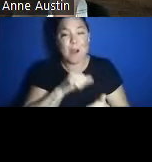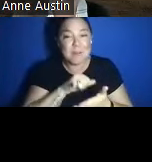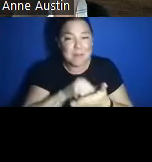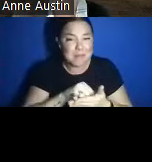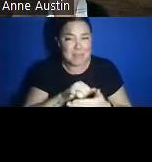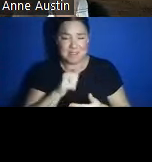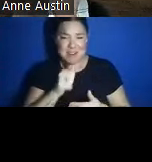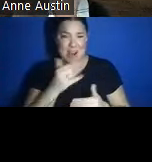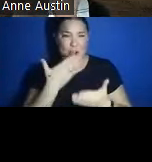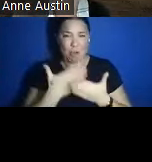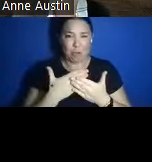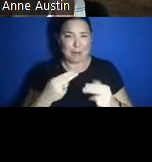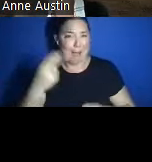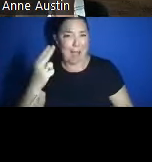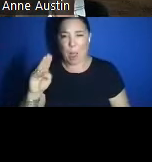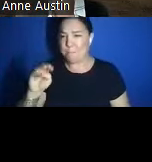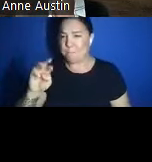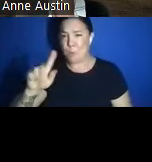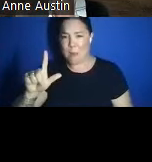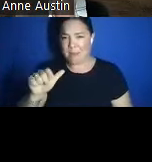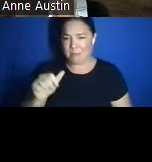good morality, essentially.